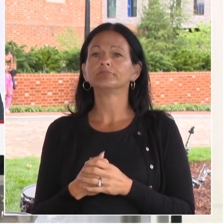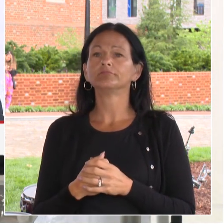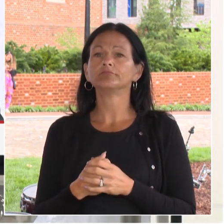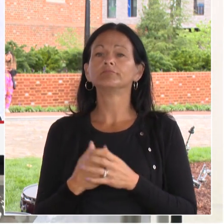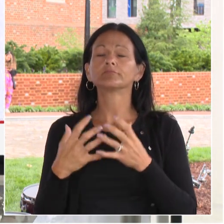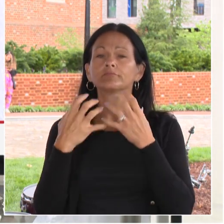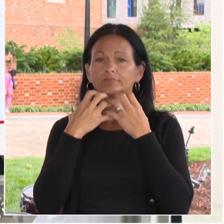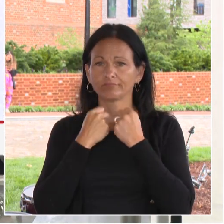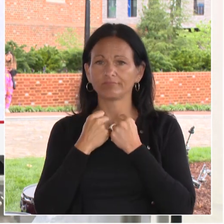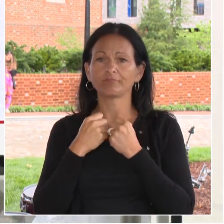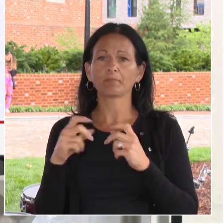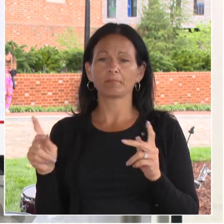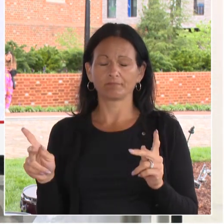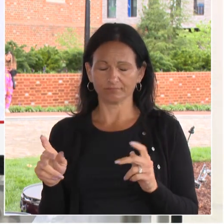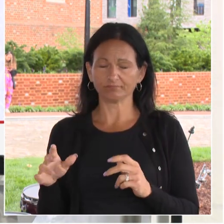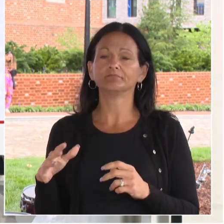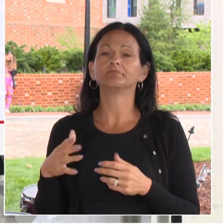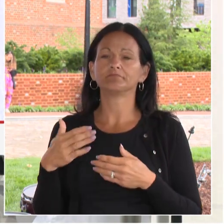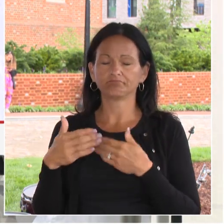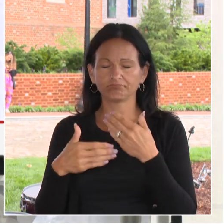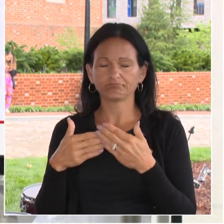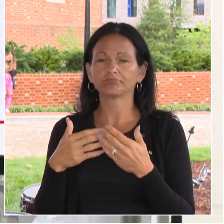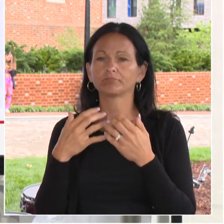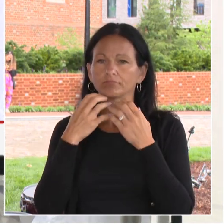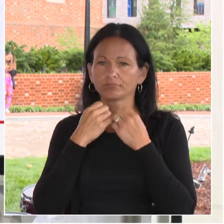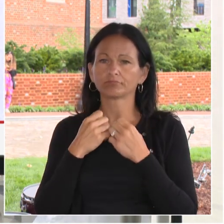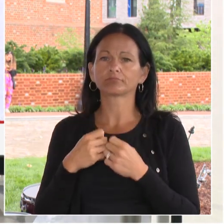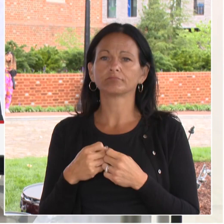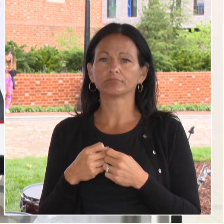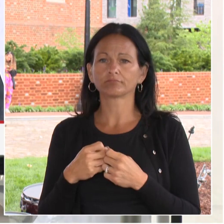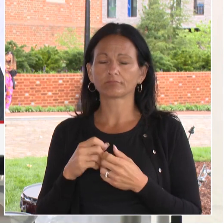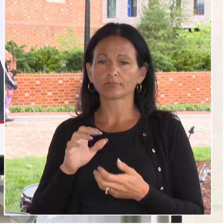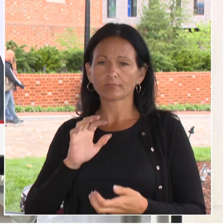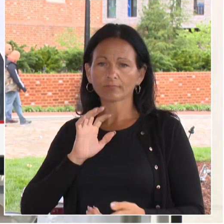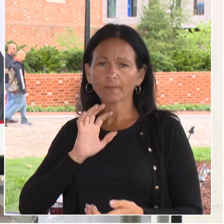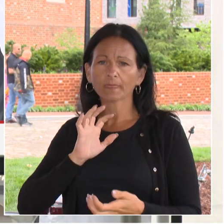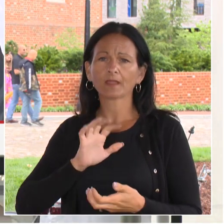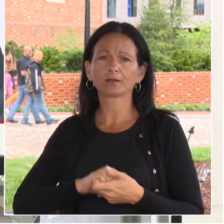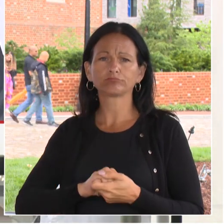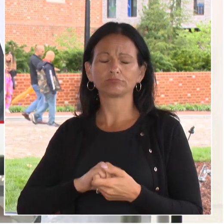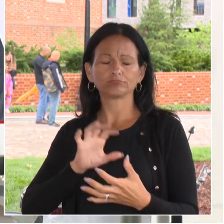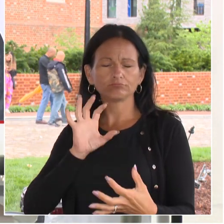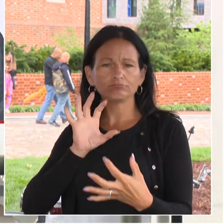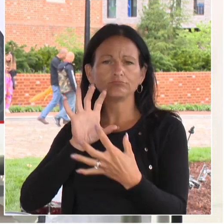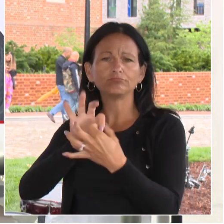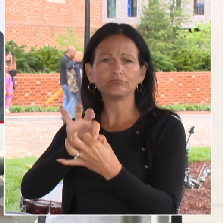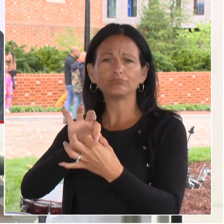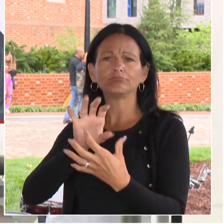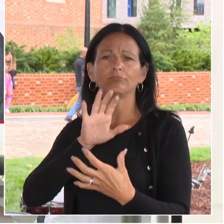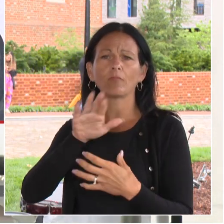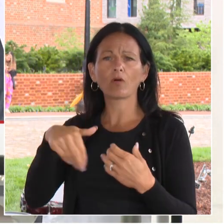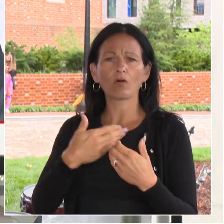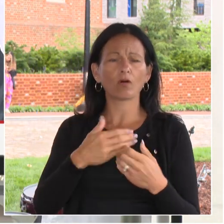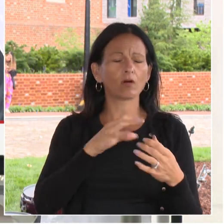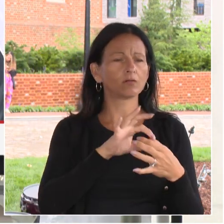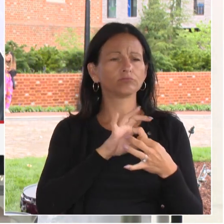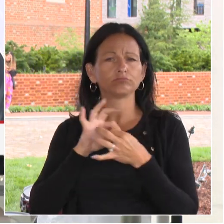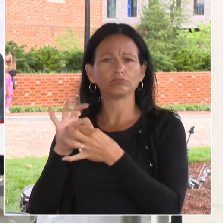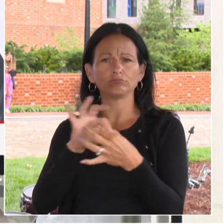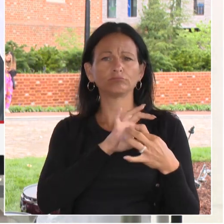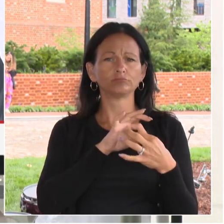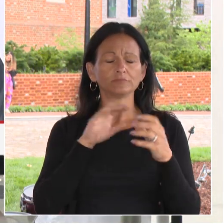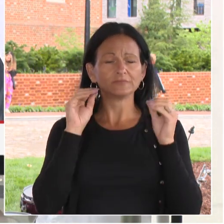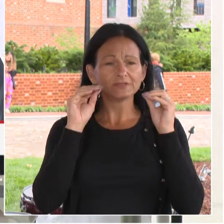nurture is to comfort, to embrace, to hold dear, to nurse, to nourish, to teach, to uplift, and